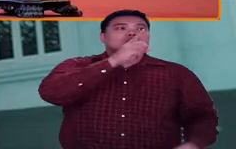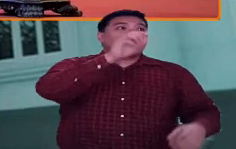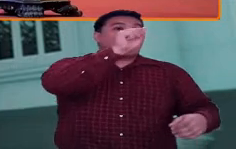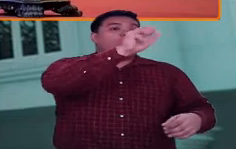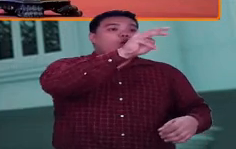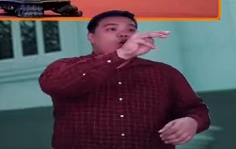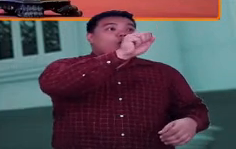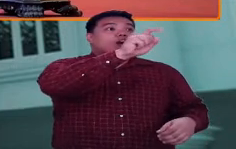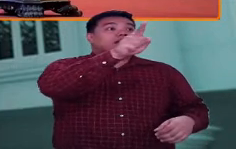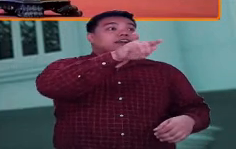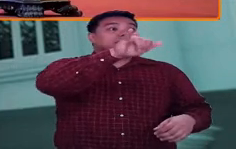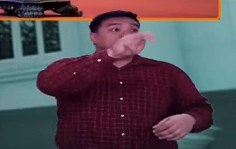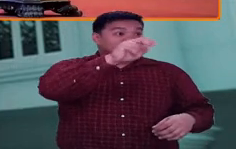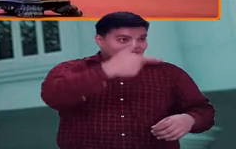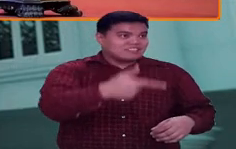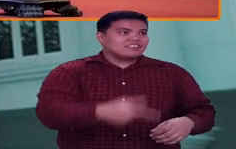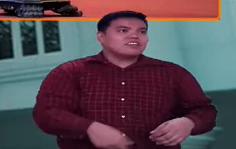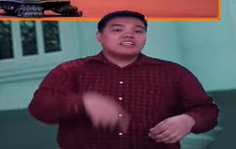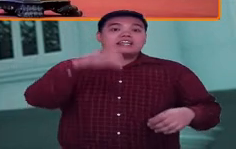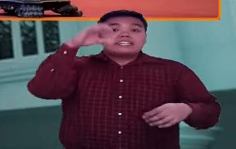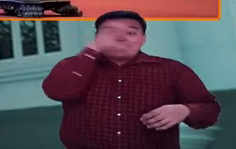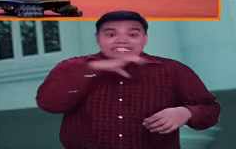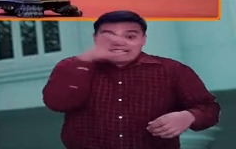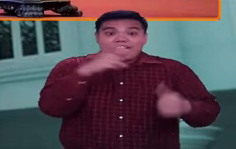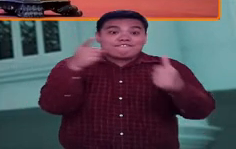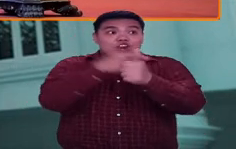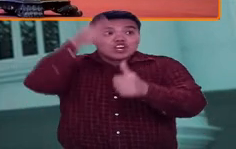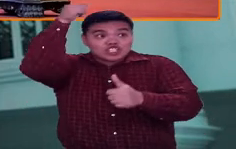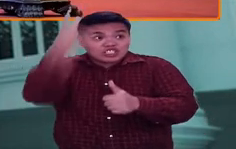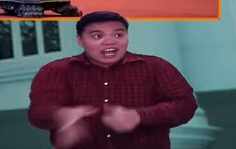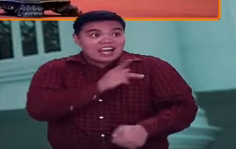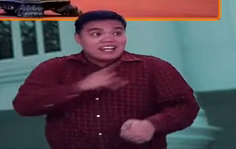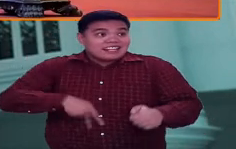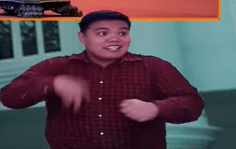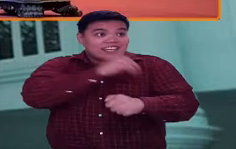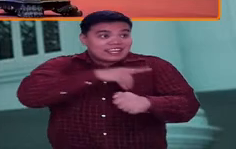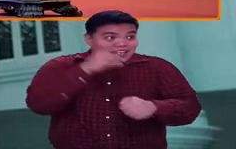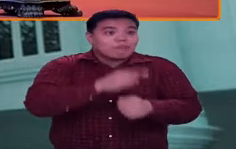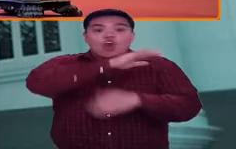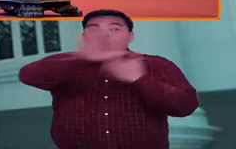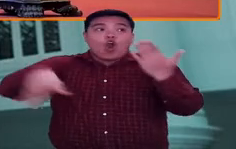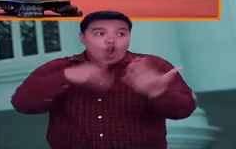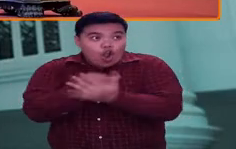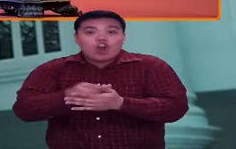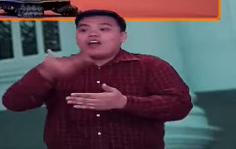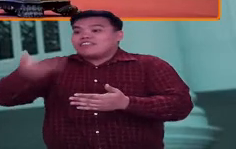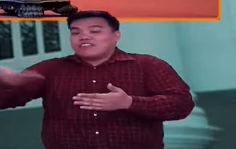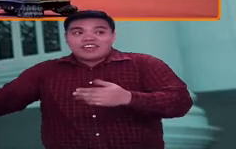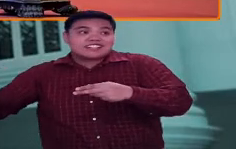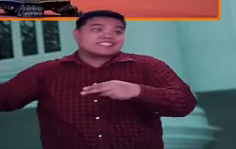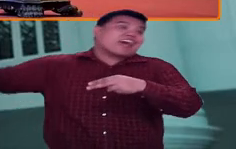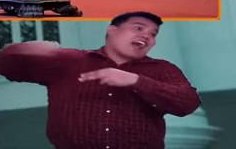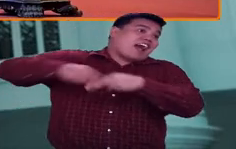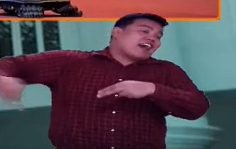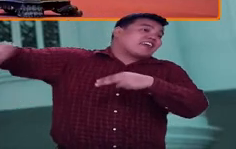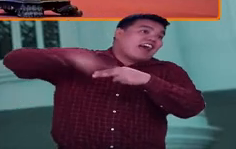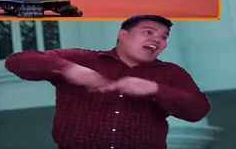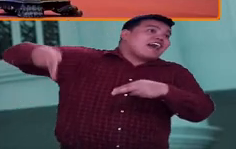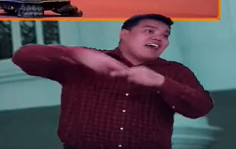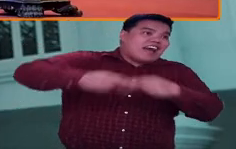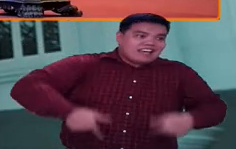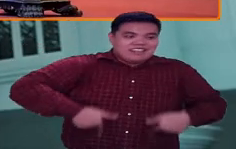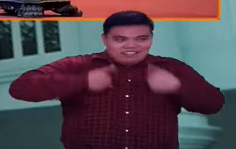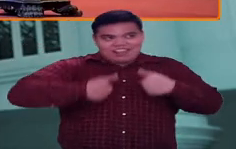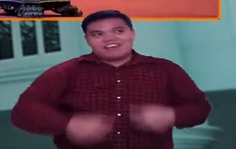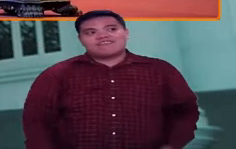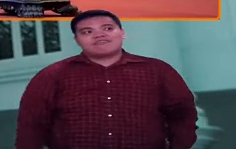that. Seek ye first the kingdom of God, and all these things will be added unto you. And so we put that first, the tithe, and